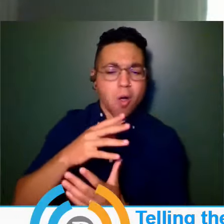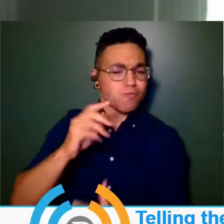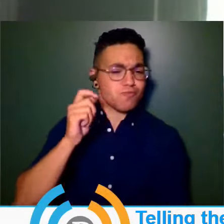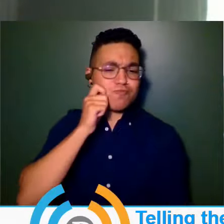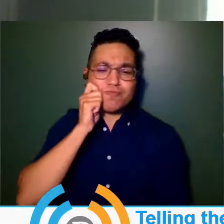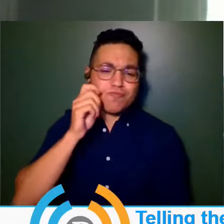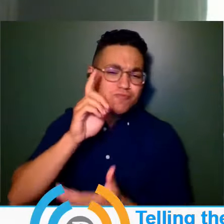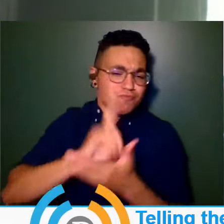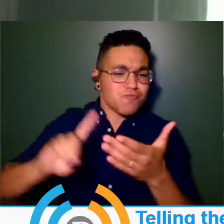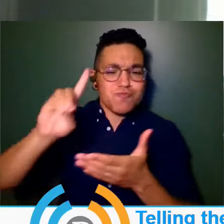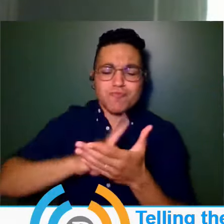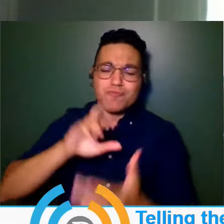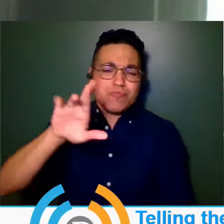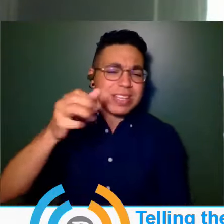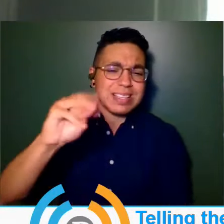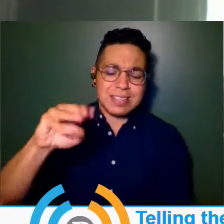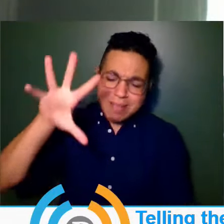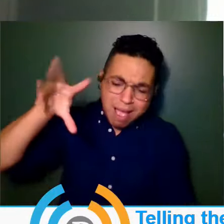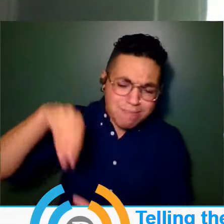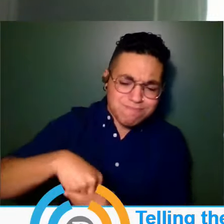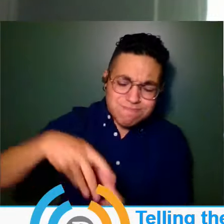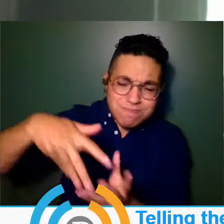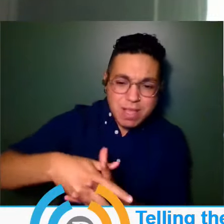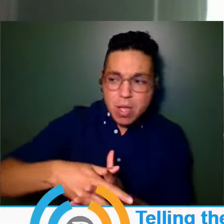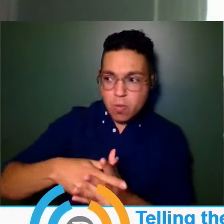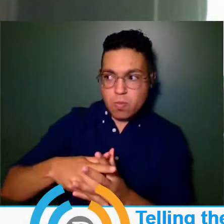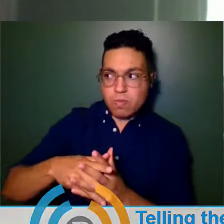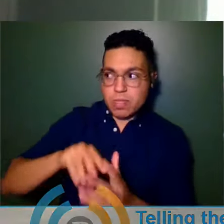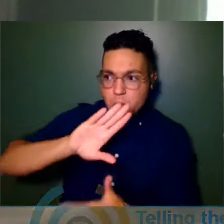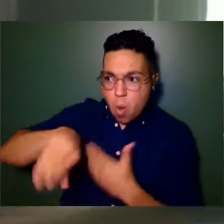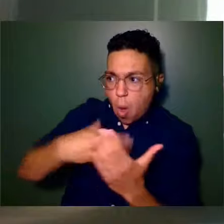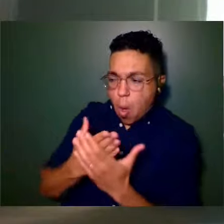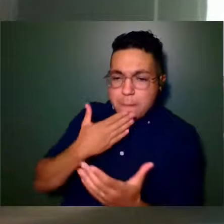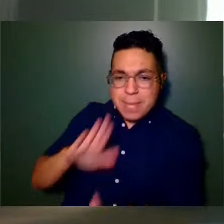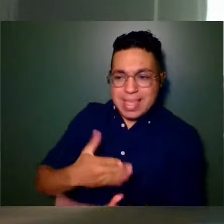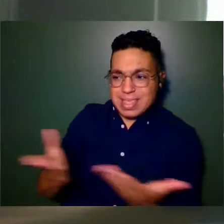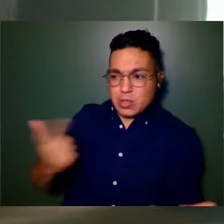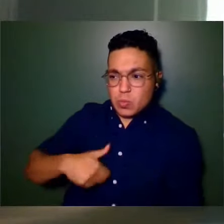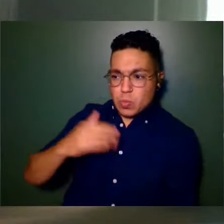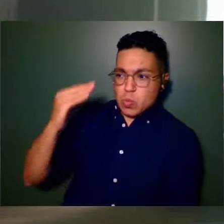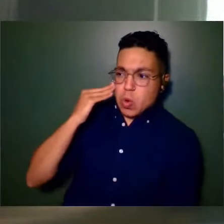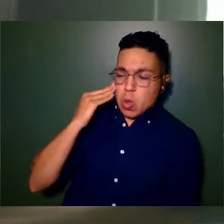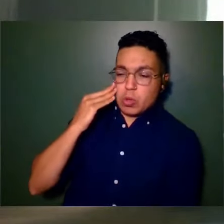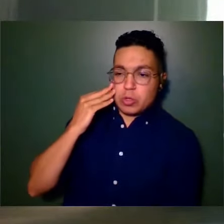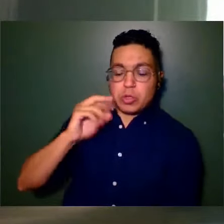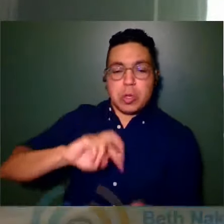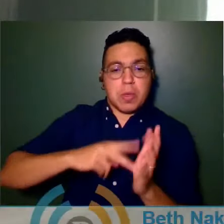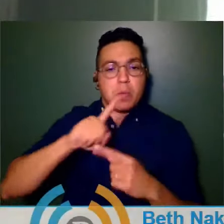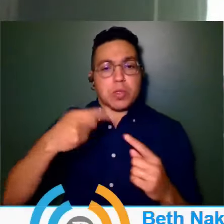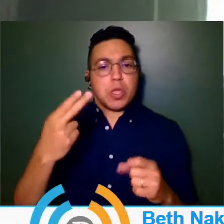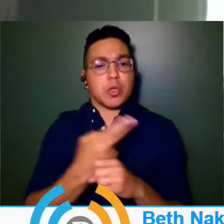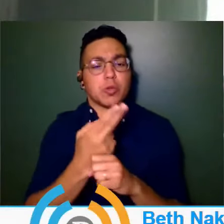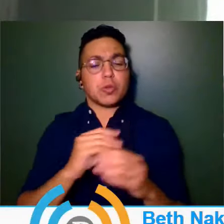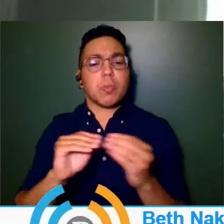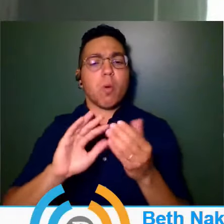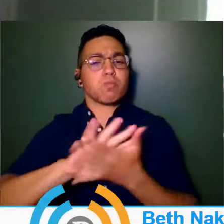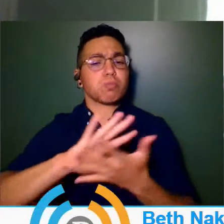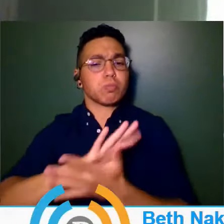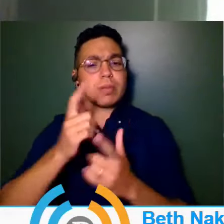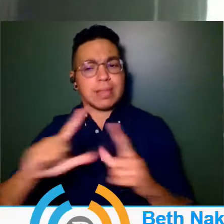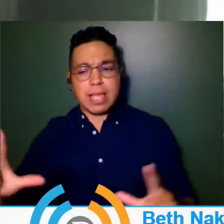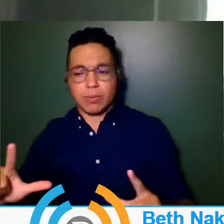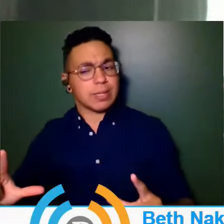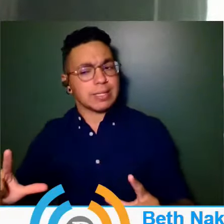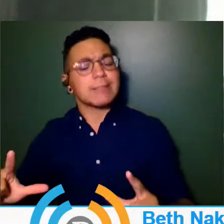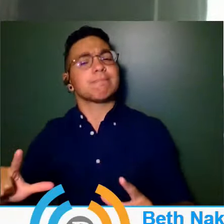impunity. These are objectively bad things. So using more full-throated language around that, yes,